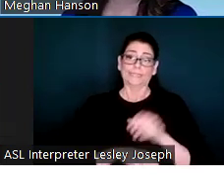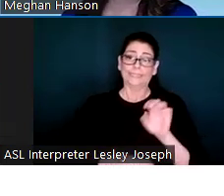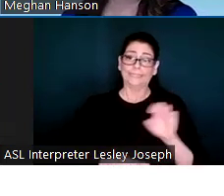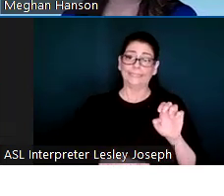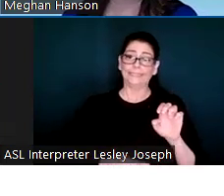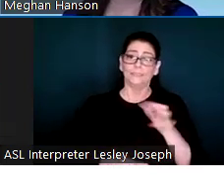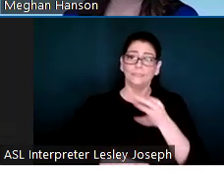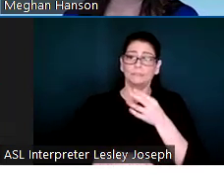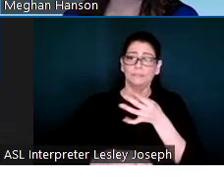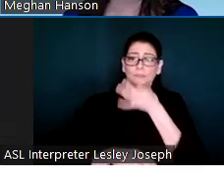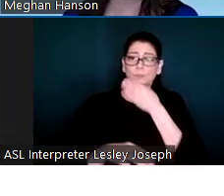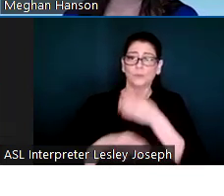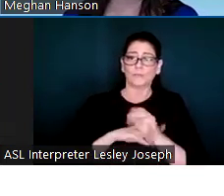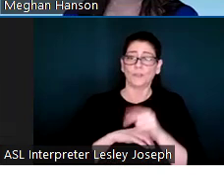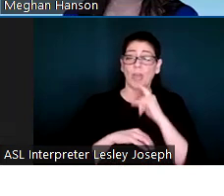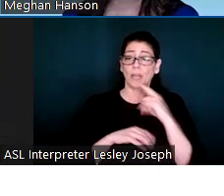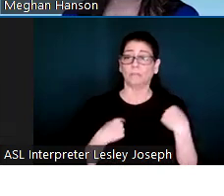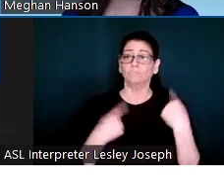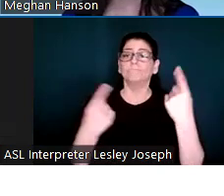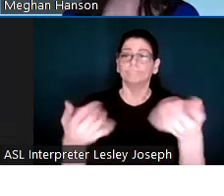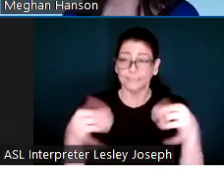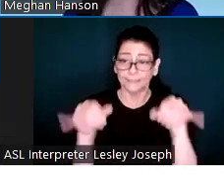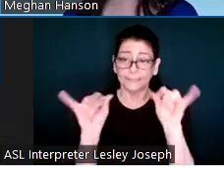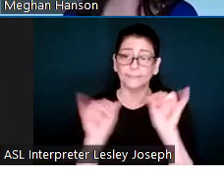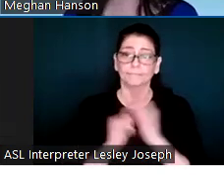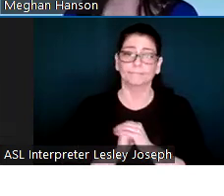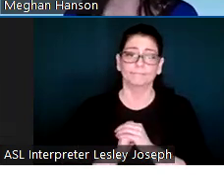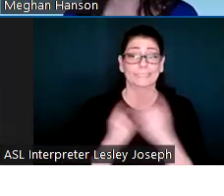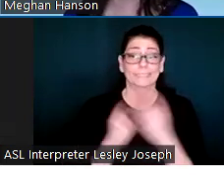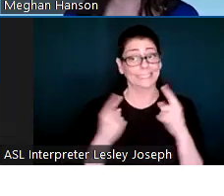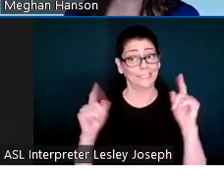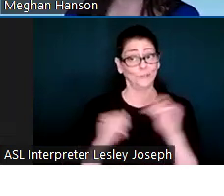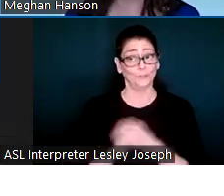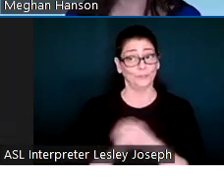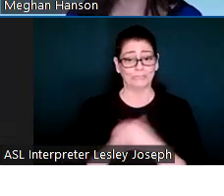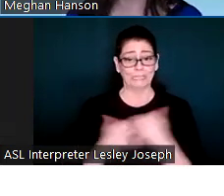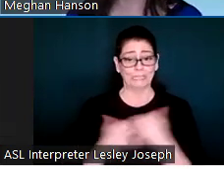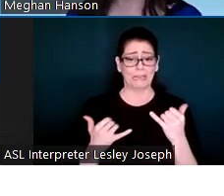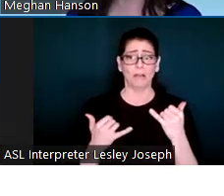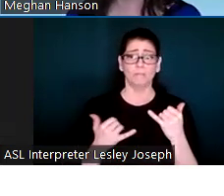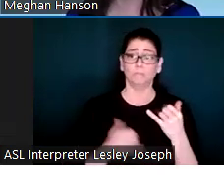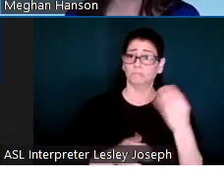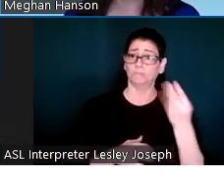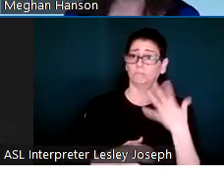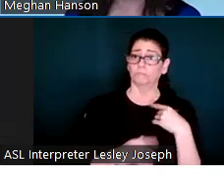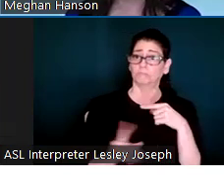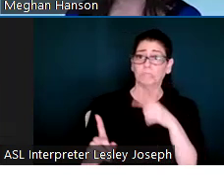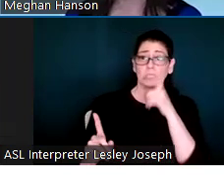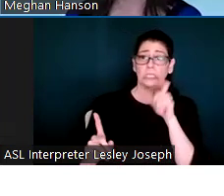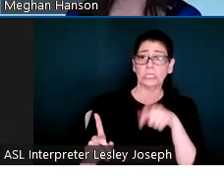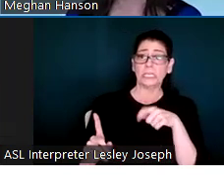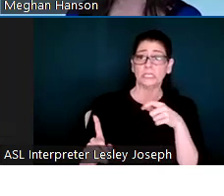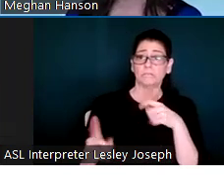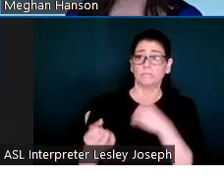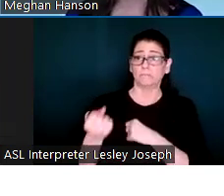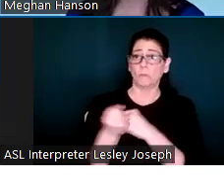just a really successful support that now I'm told she doesn't really need supports. When she worked with me, she called me almost 10 times a